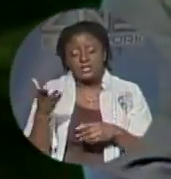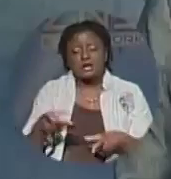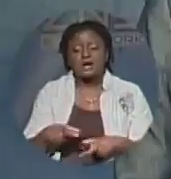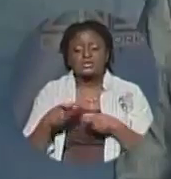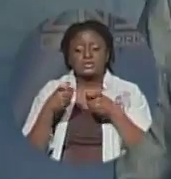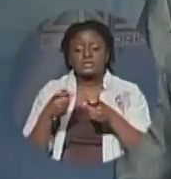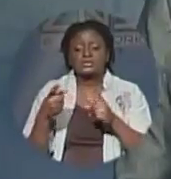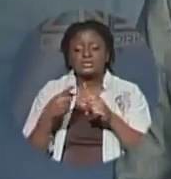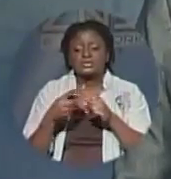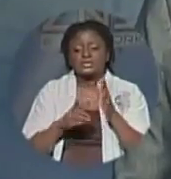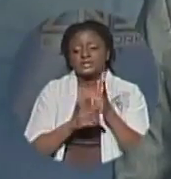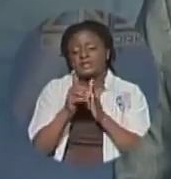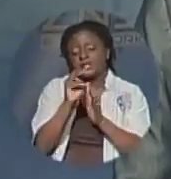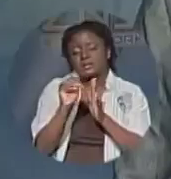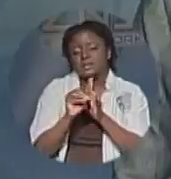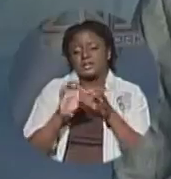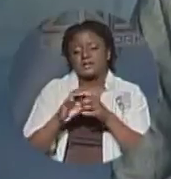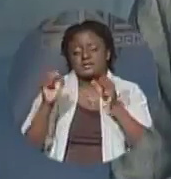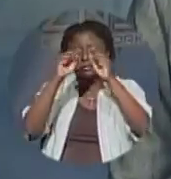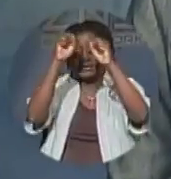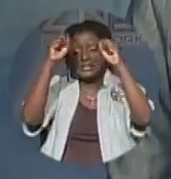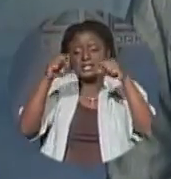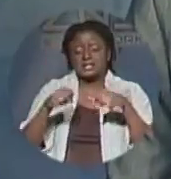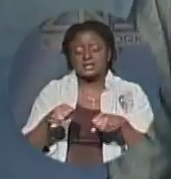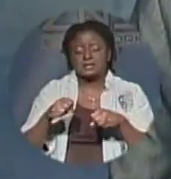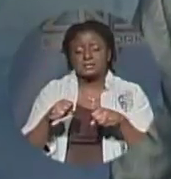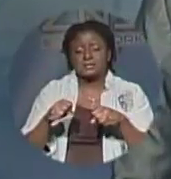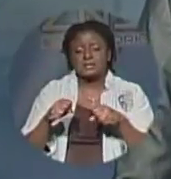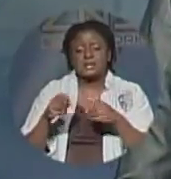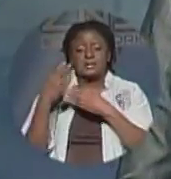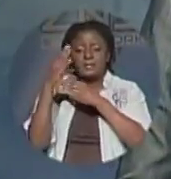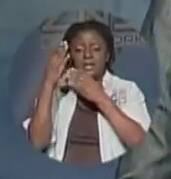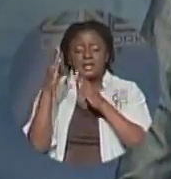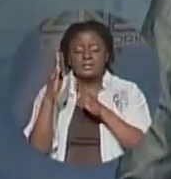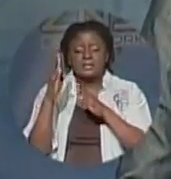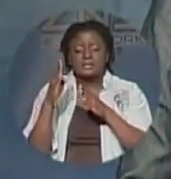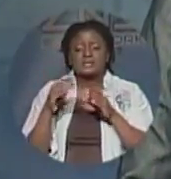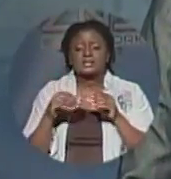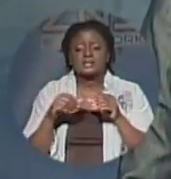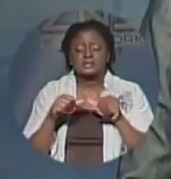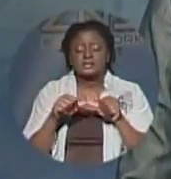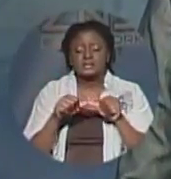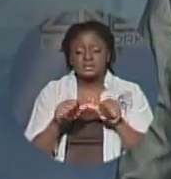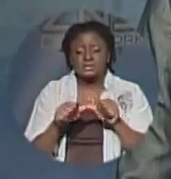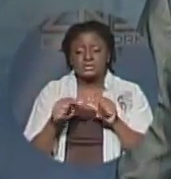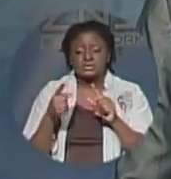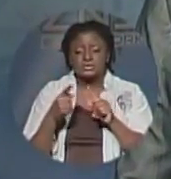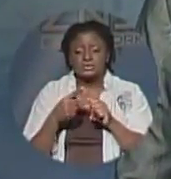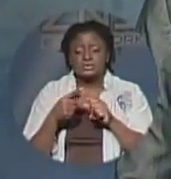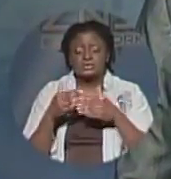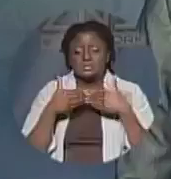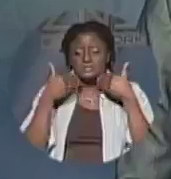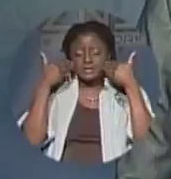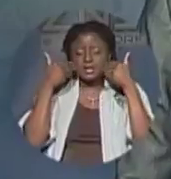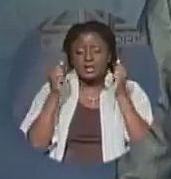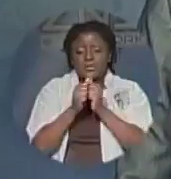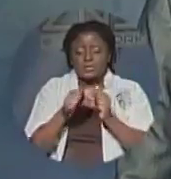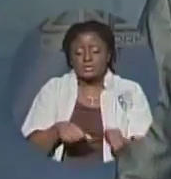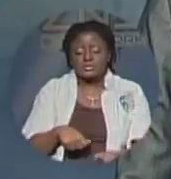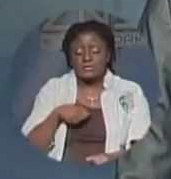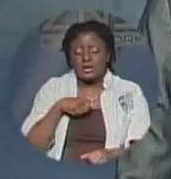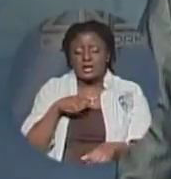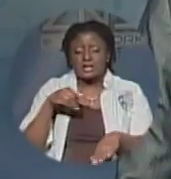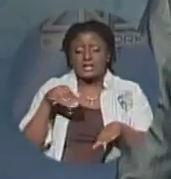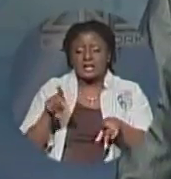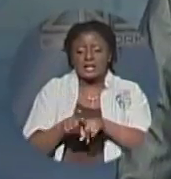stadium. Well, all over the country, Bahamians continue to beam with pride as the Thomas A. Robinson Stadium is officially open.